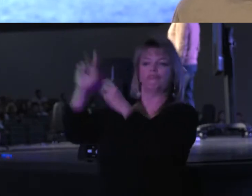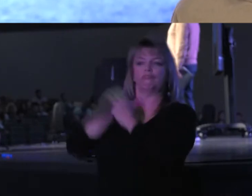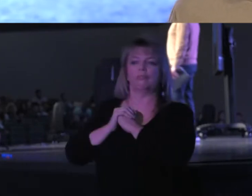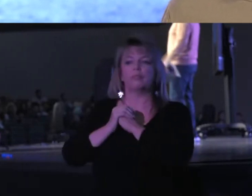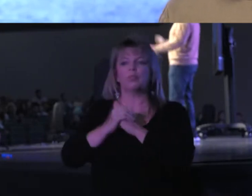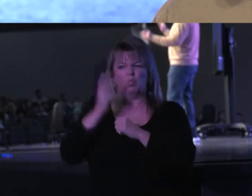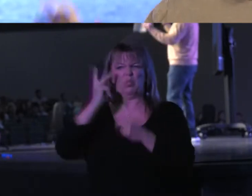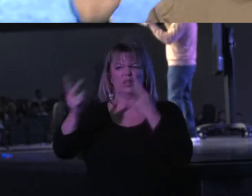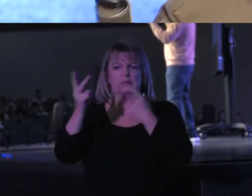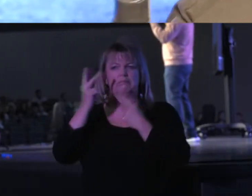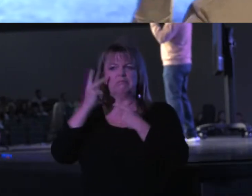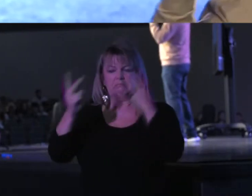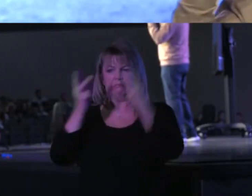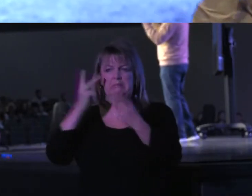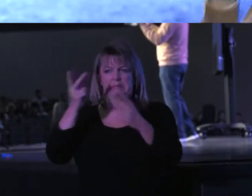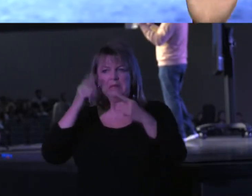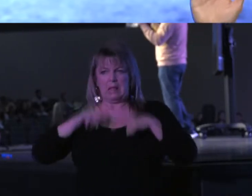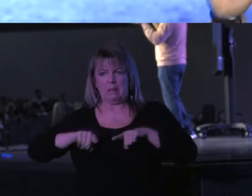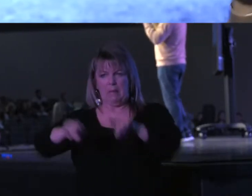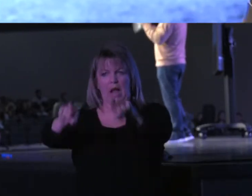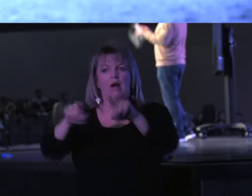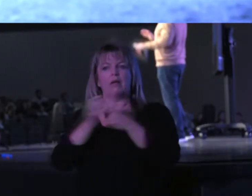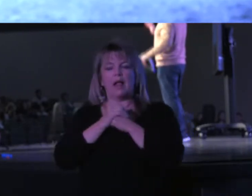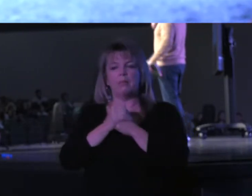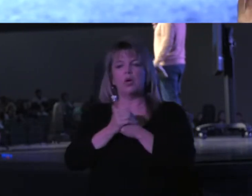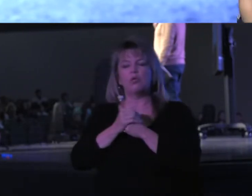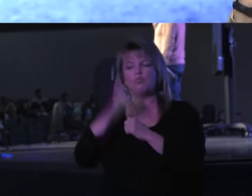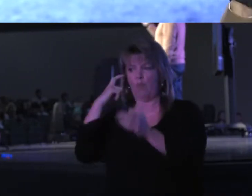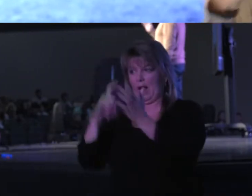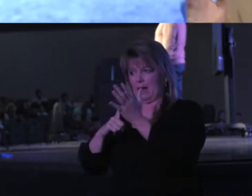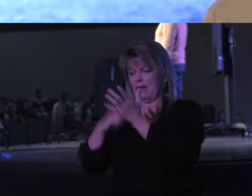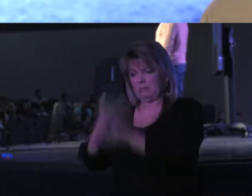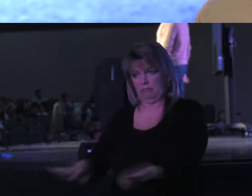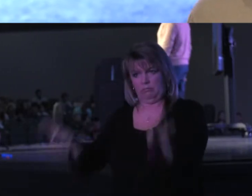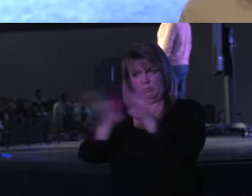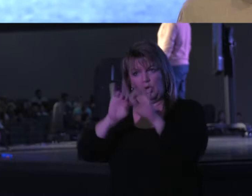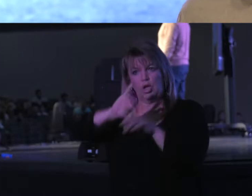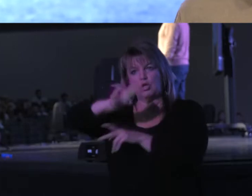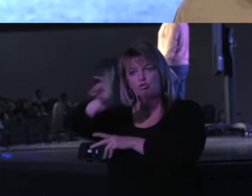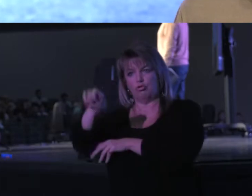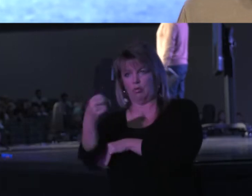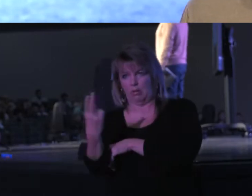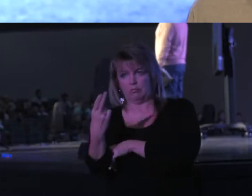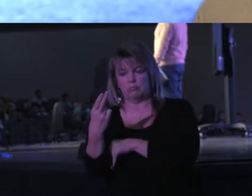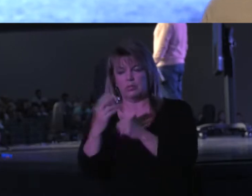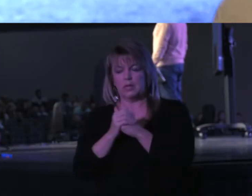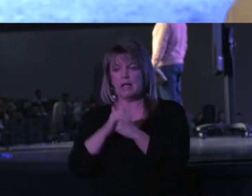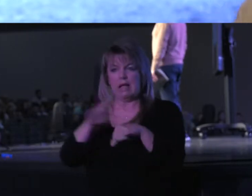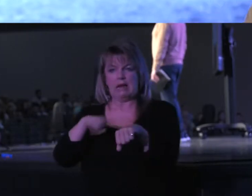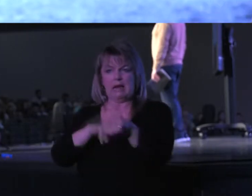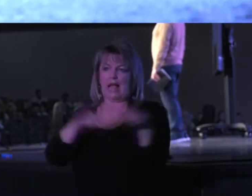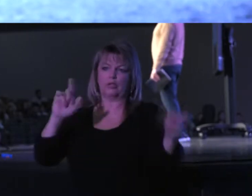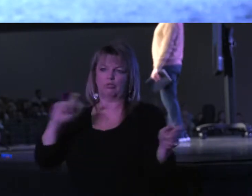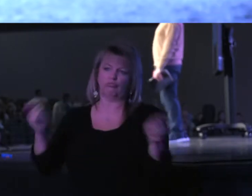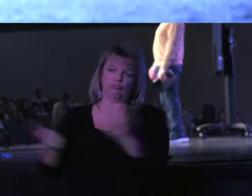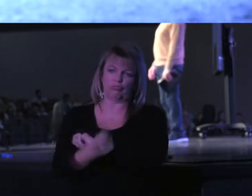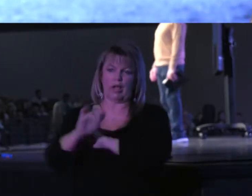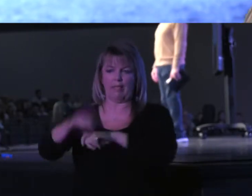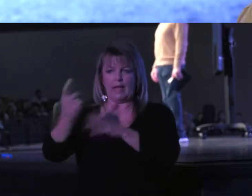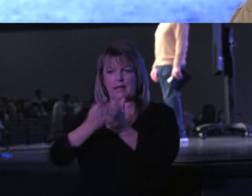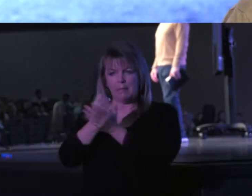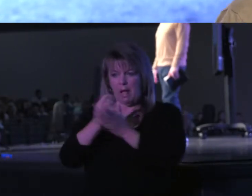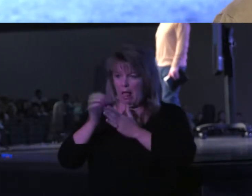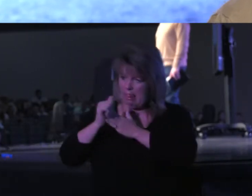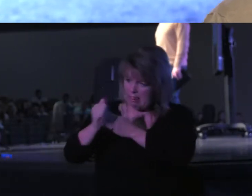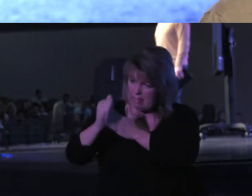parallel. Recognize how relevant it is. Judah was undergoing national change,